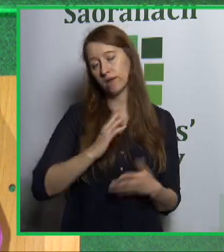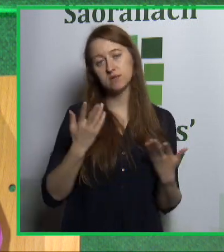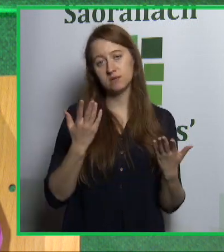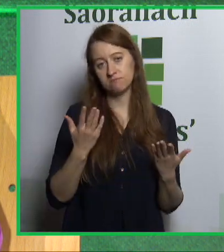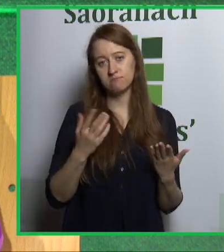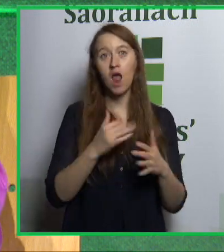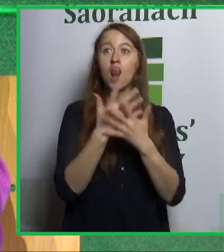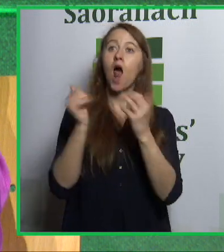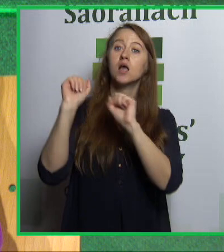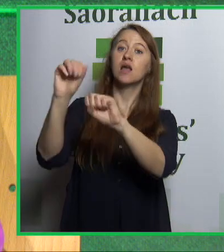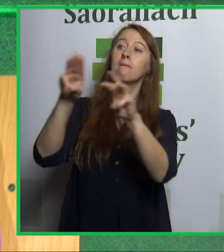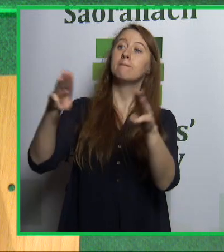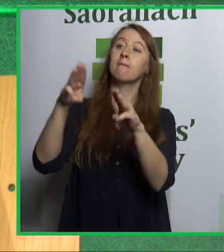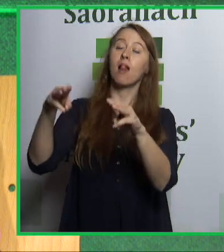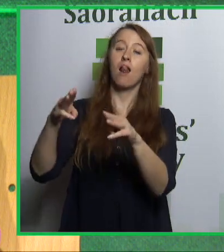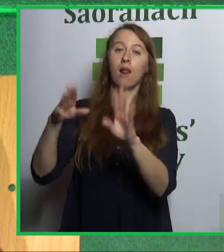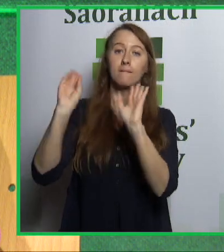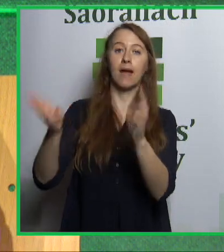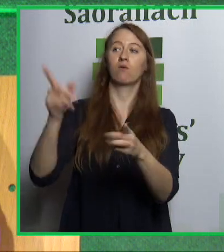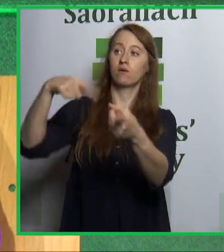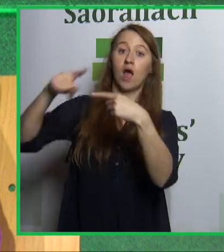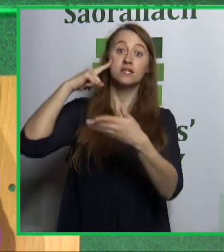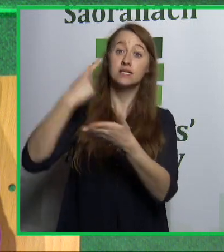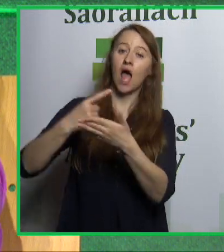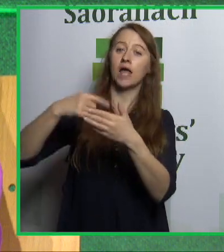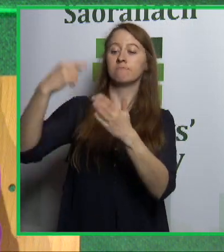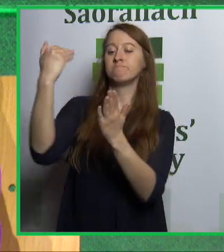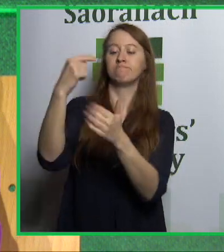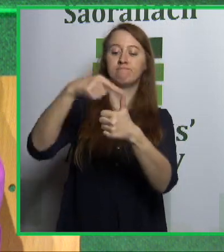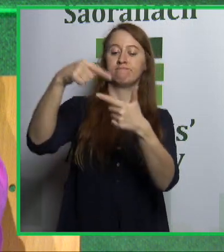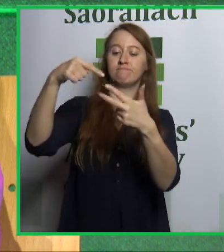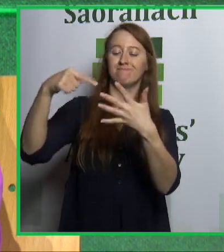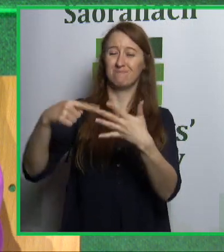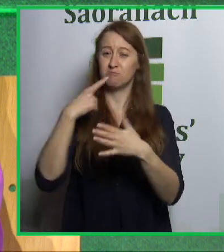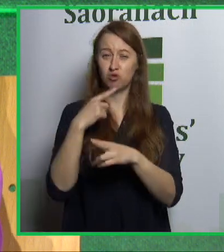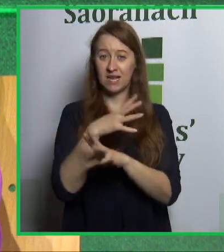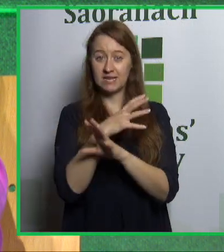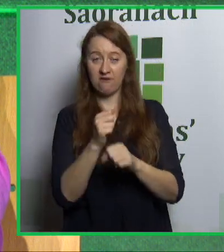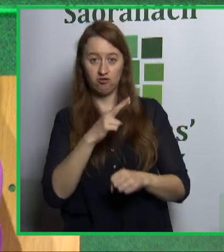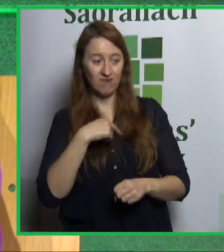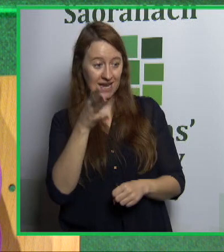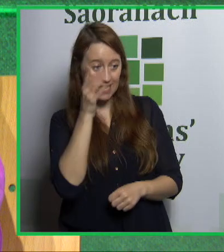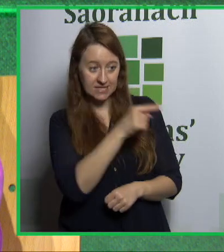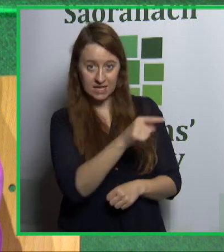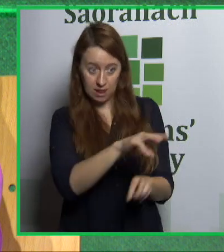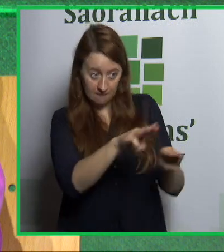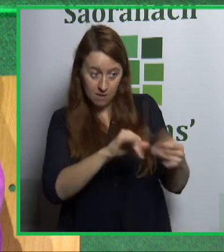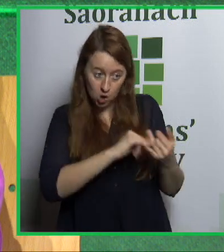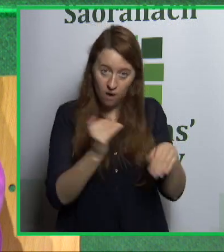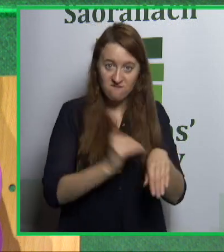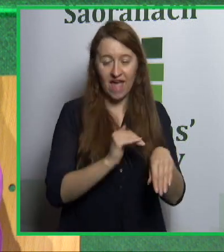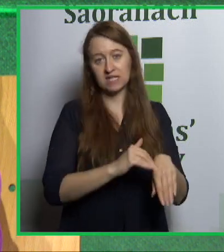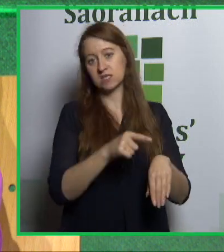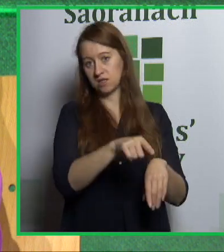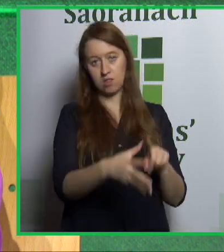made without the impact of the person that these decisions are impacting the most. You know, they deal with the stigma, the shame,